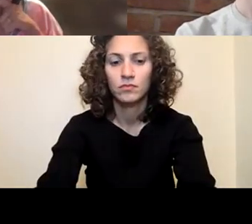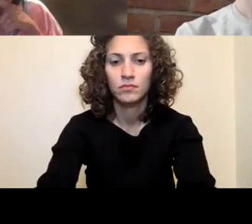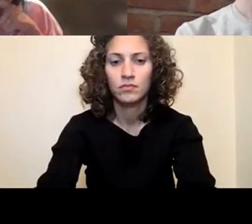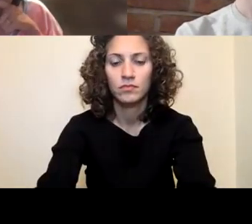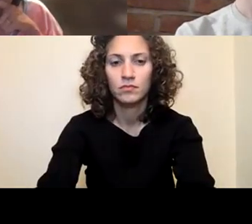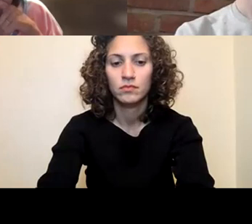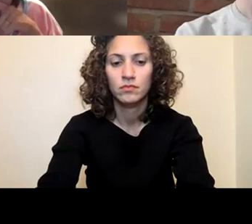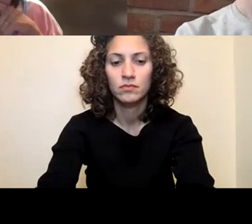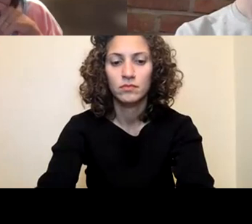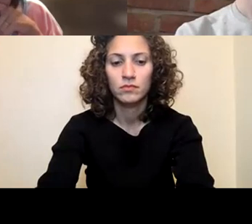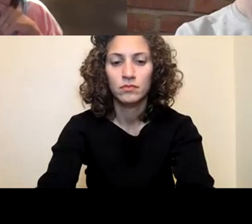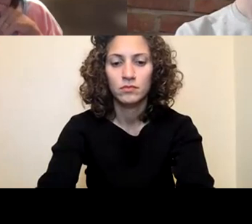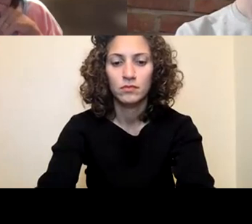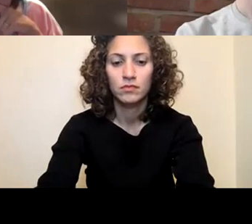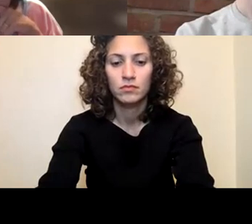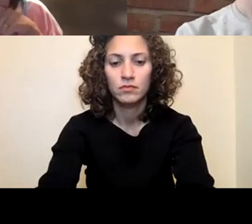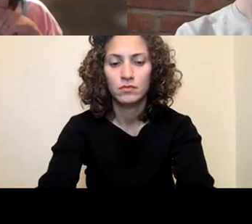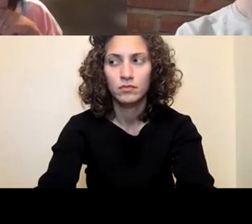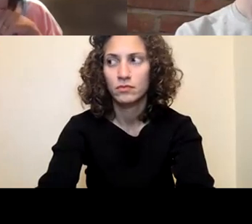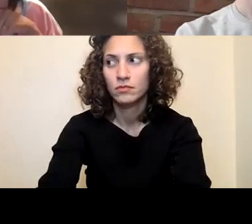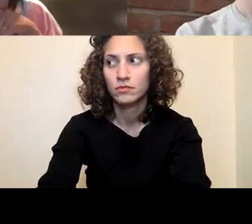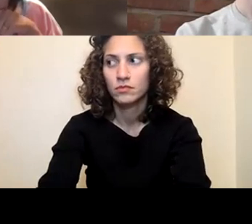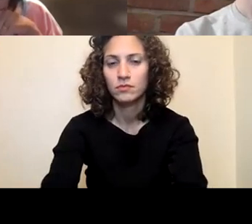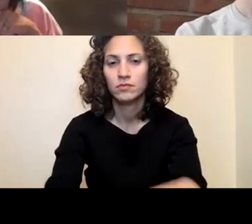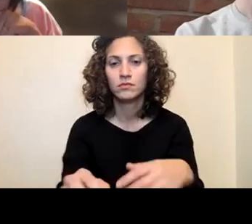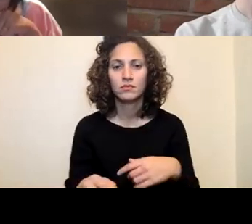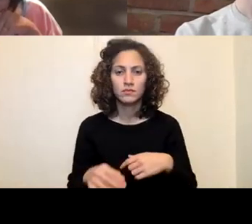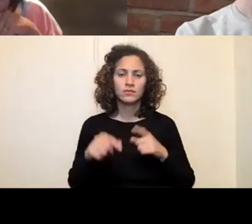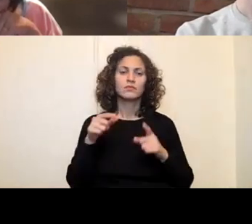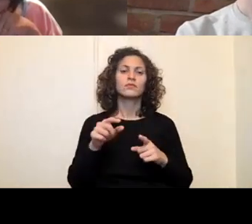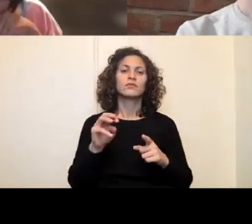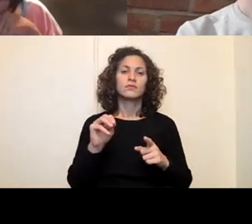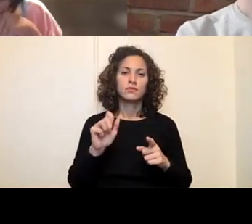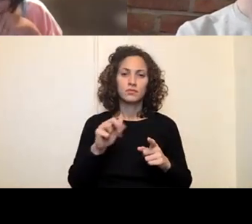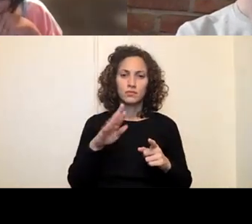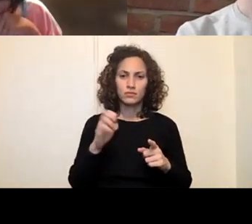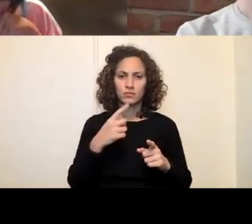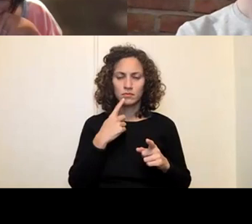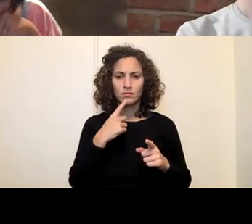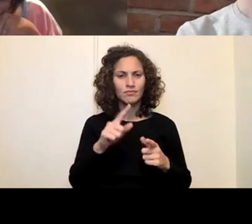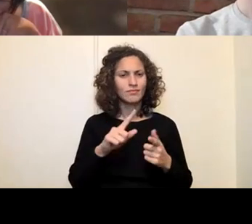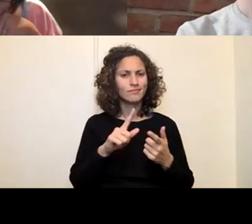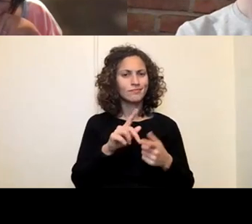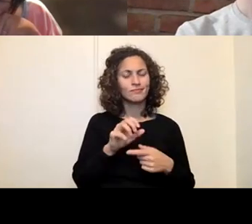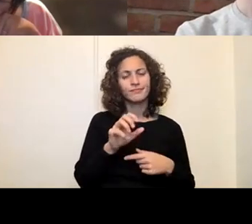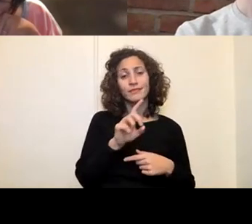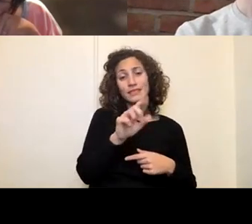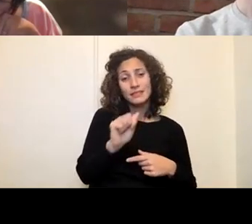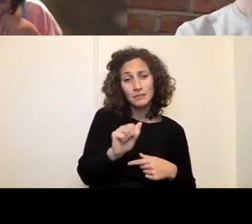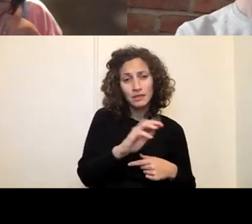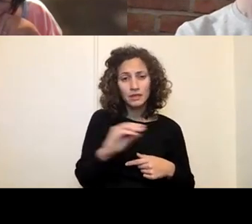work. Multiple people really wanted to hear about how it relates to disability. It seems like a